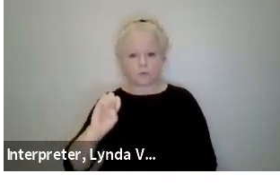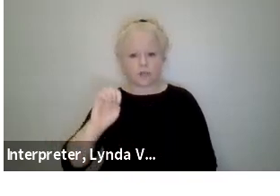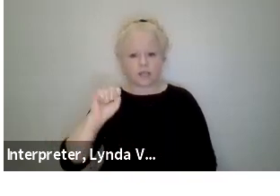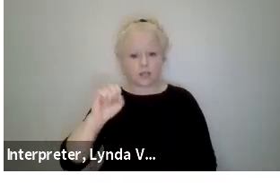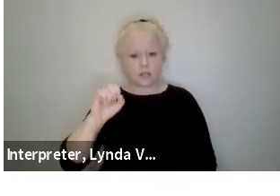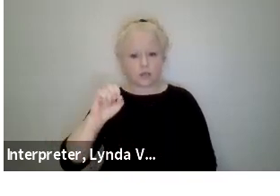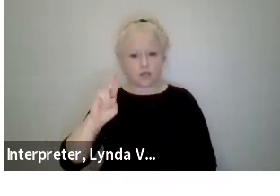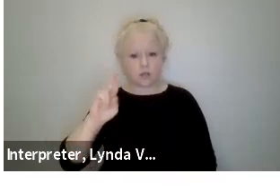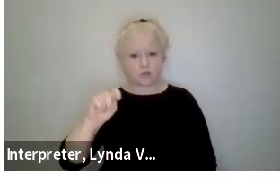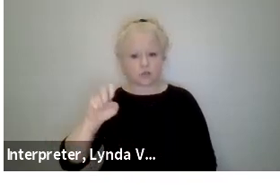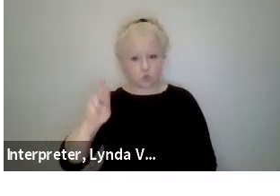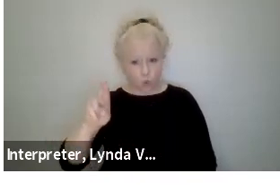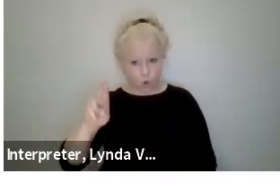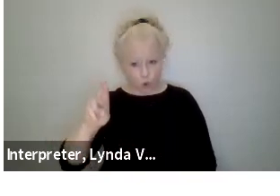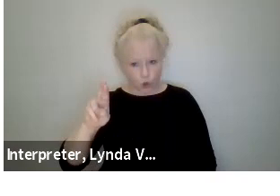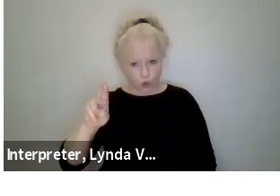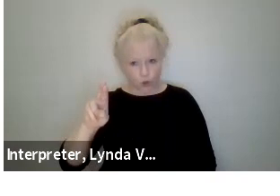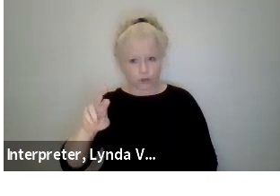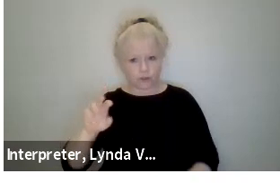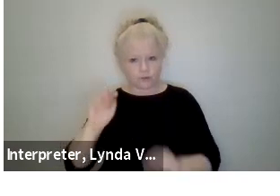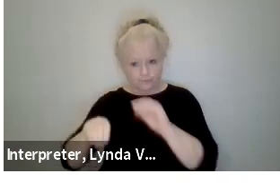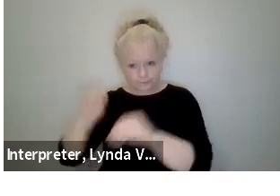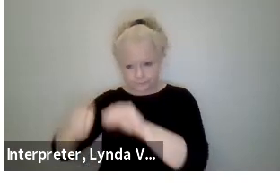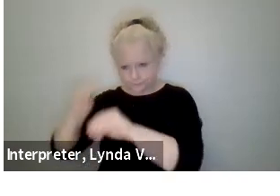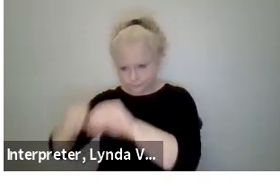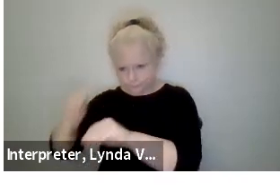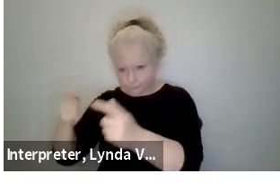positions. And as they moved up, I believe there were some